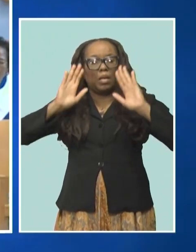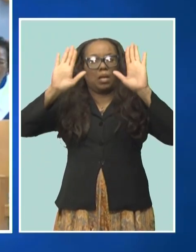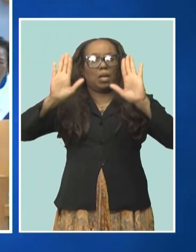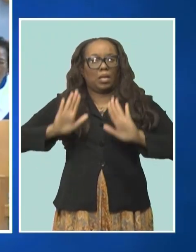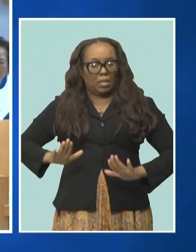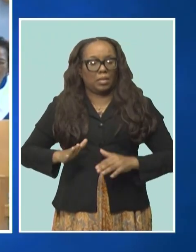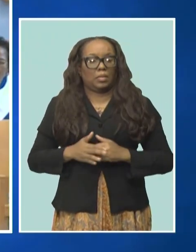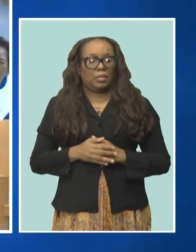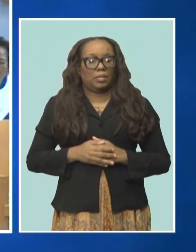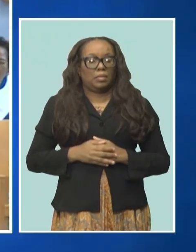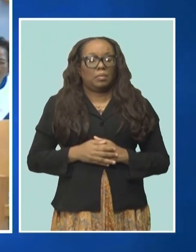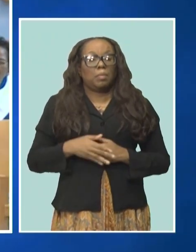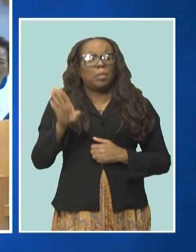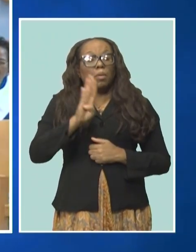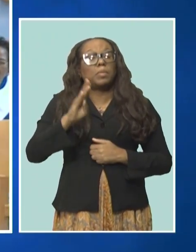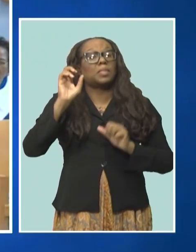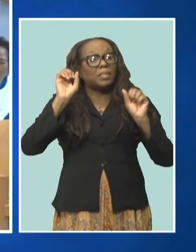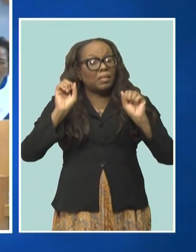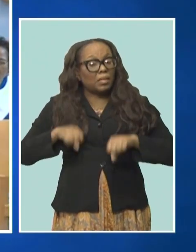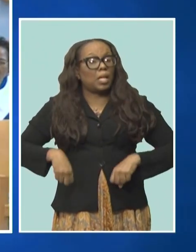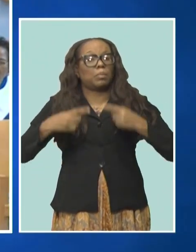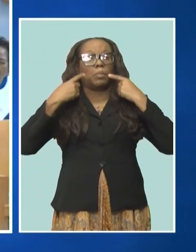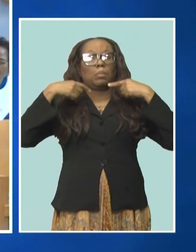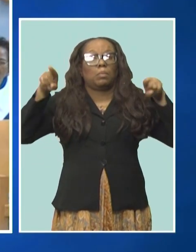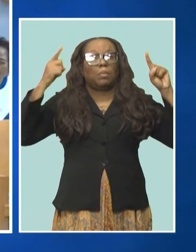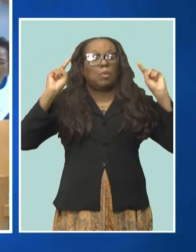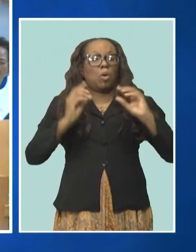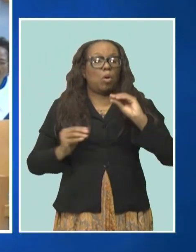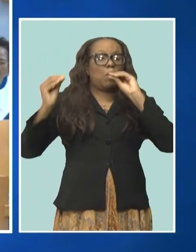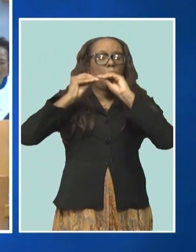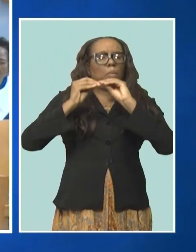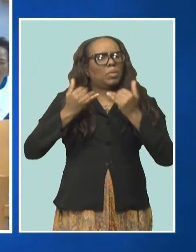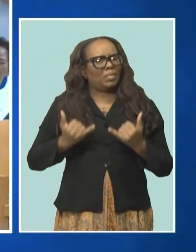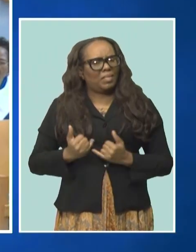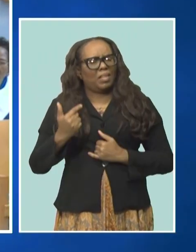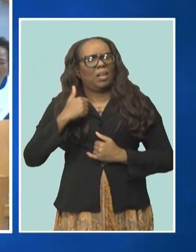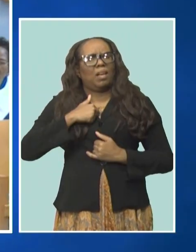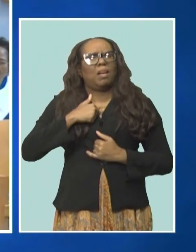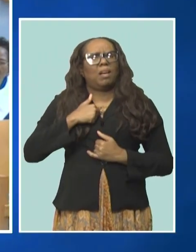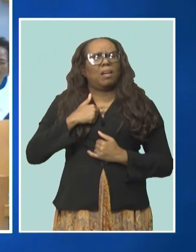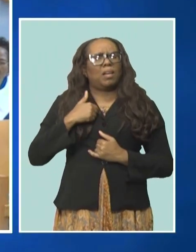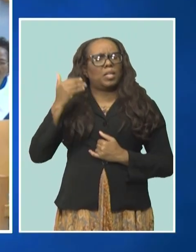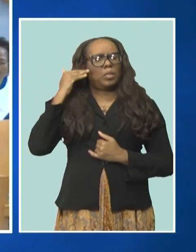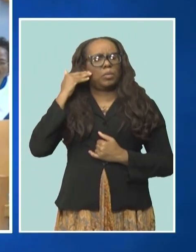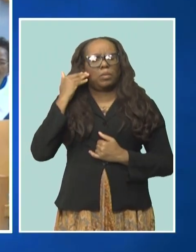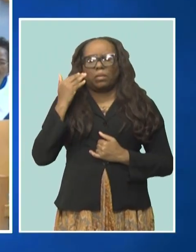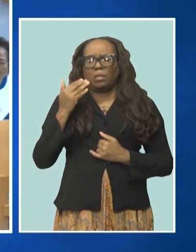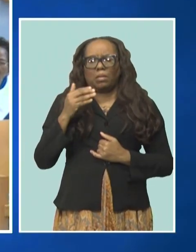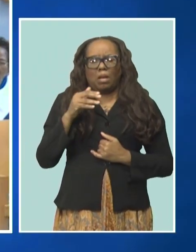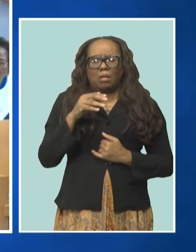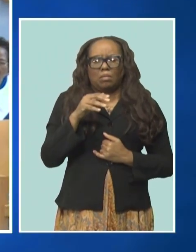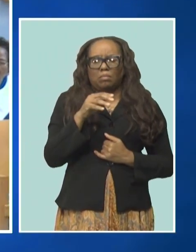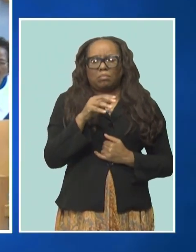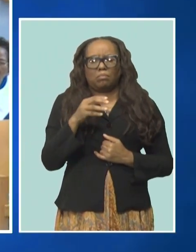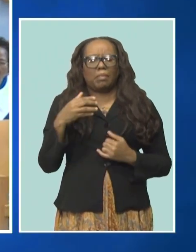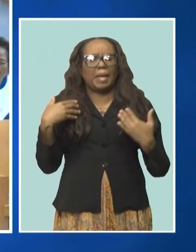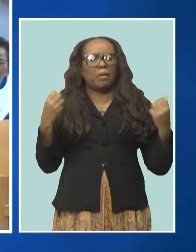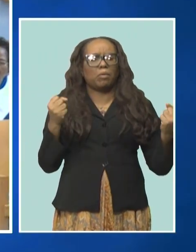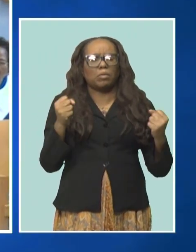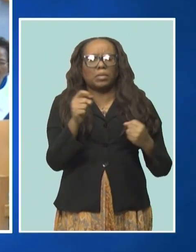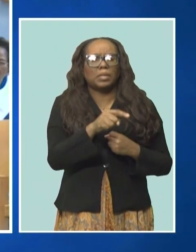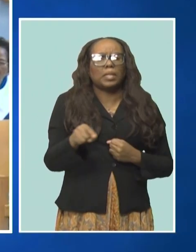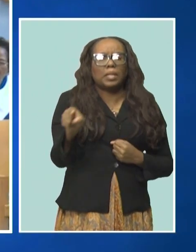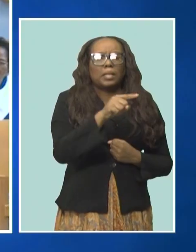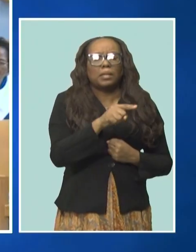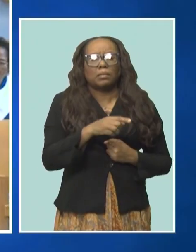nation. Today, I also use this opportunity to acknowledge that there are heroes amongst us here who continue to